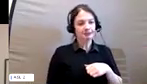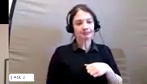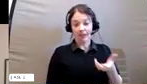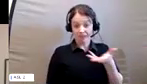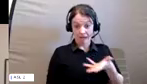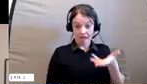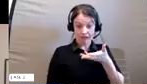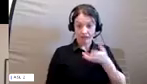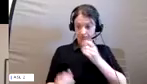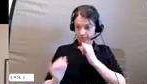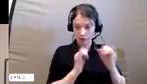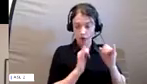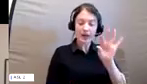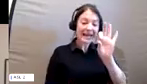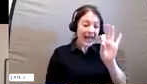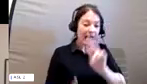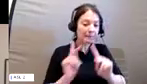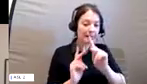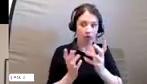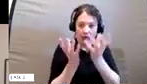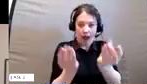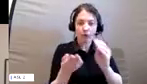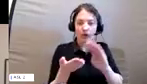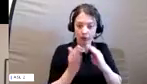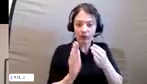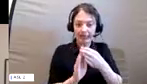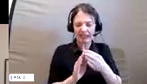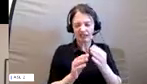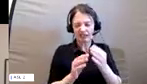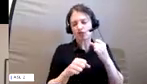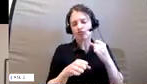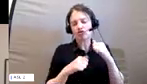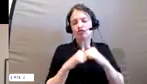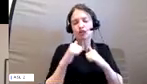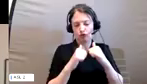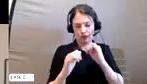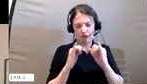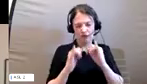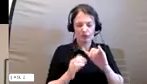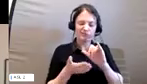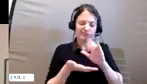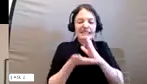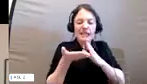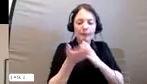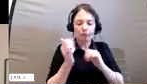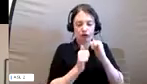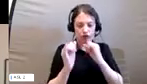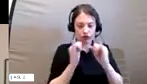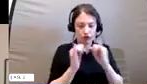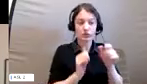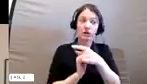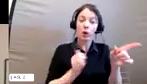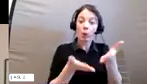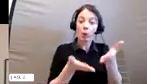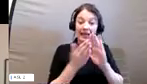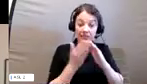using semi-structured interviews. The reason we have community members as informants is that we struggle